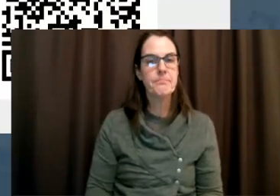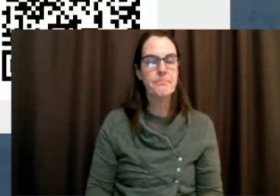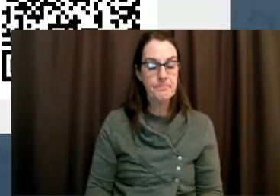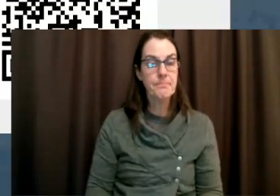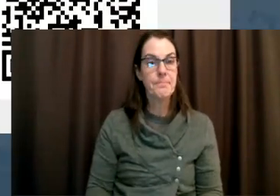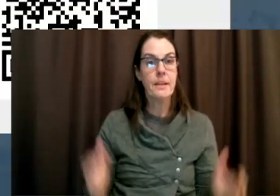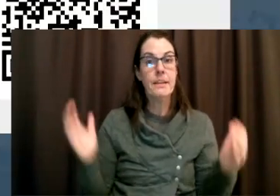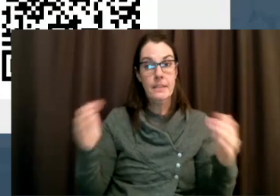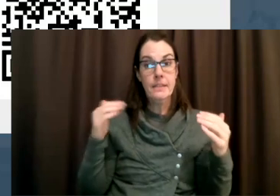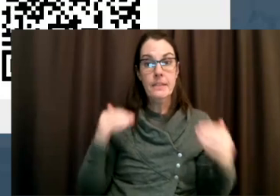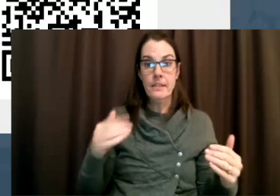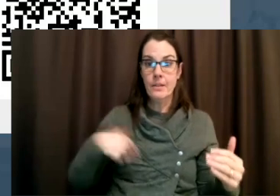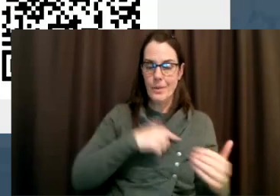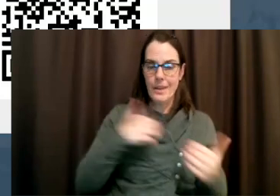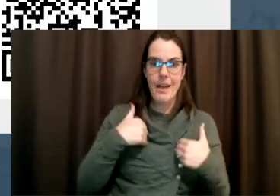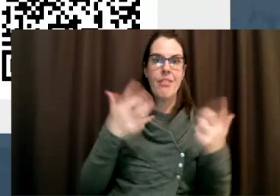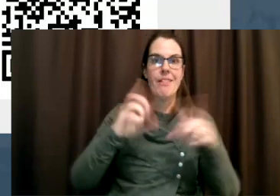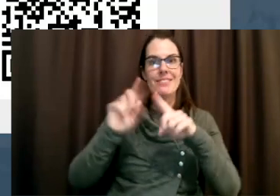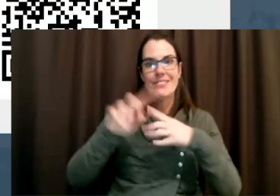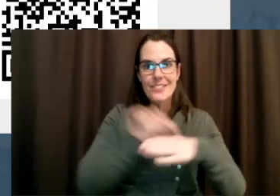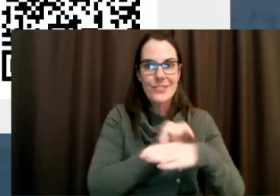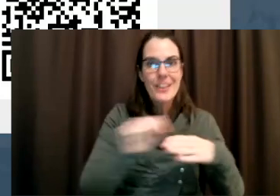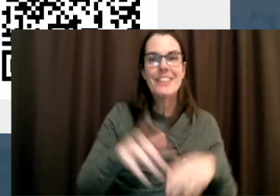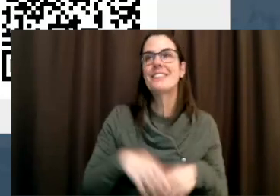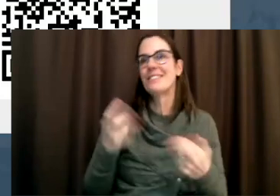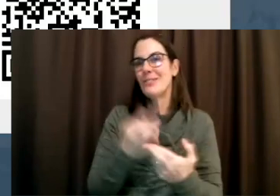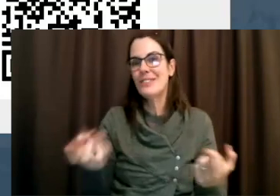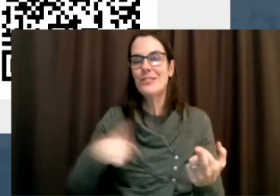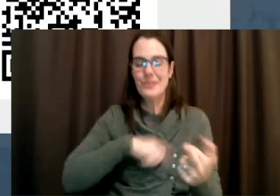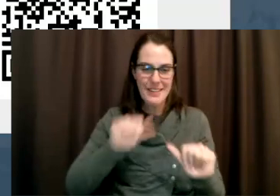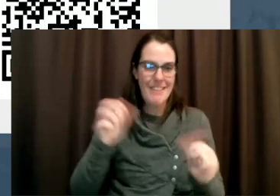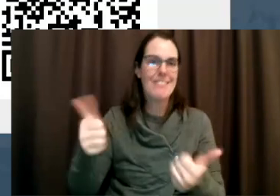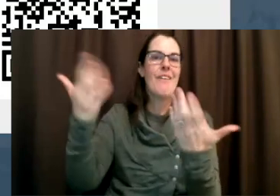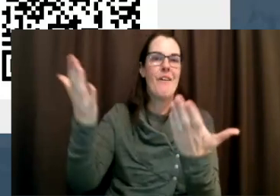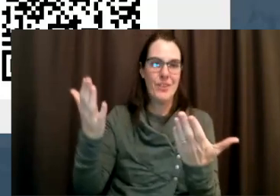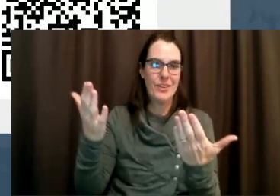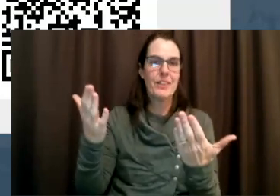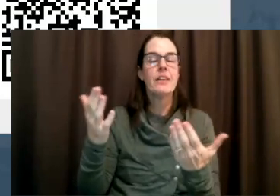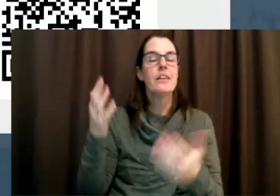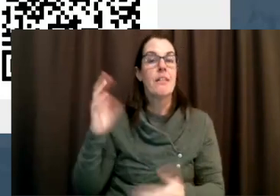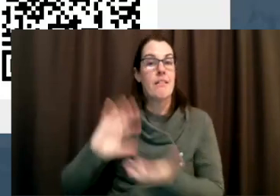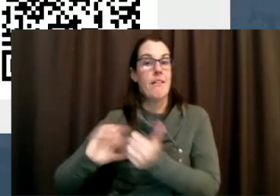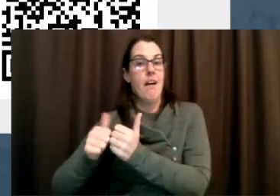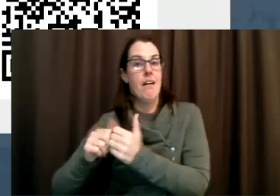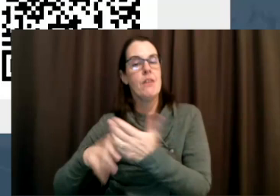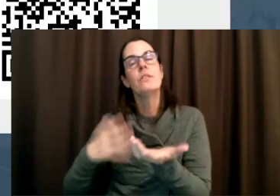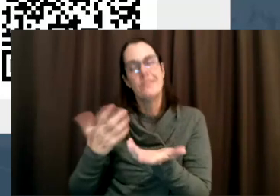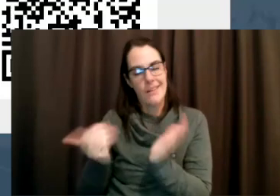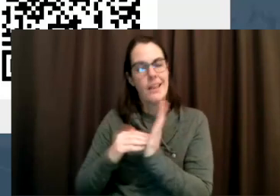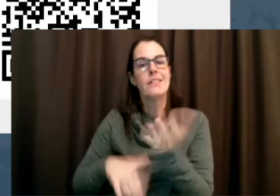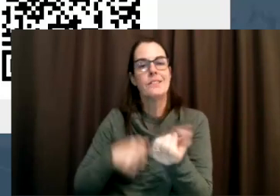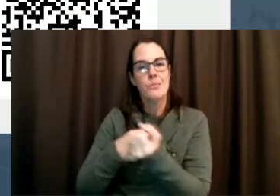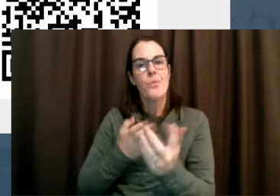We have a bunch of trainings and resources that we're able to offer through thanks to support from the Community Navigators initiative.